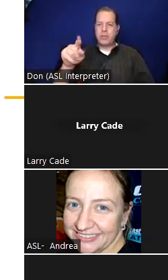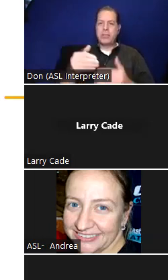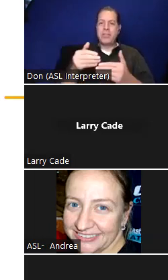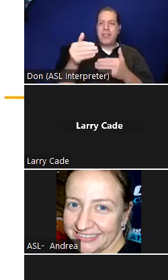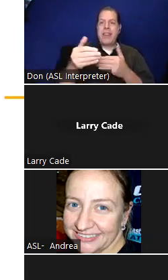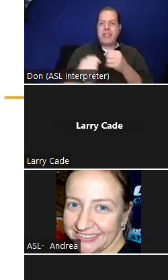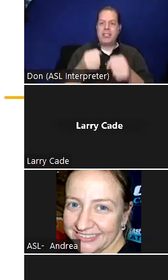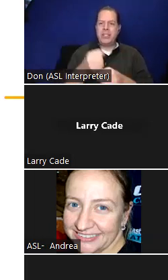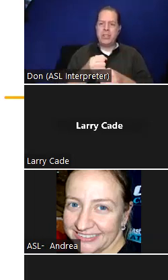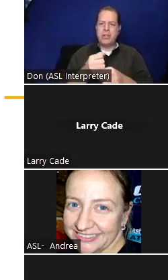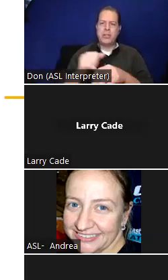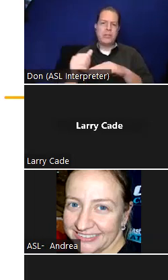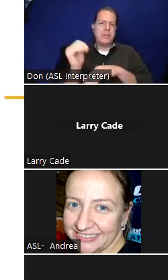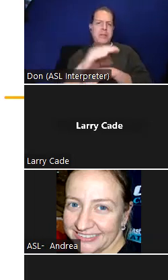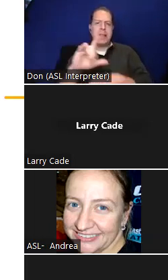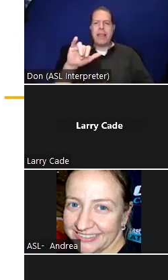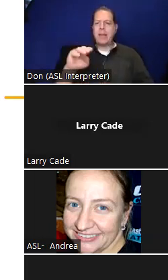claims.